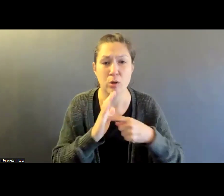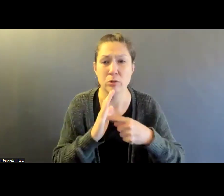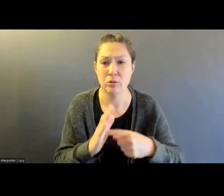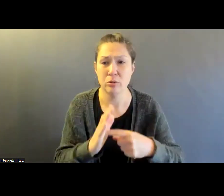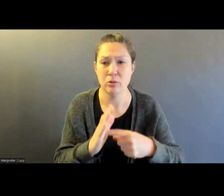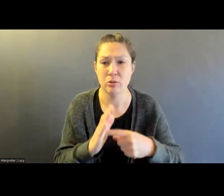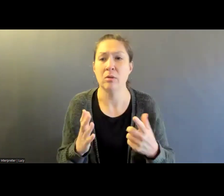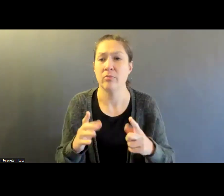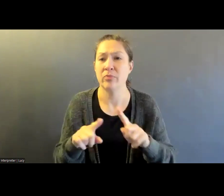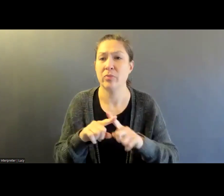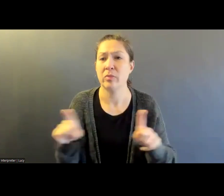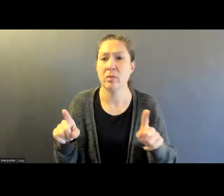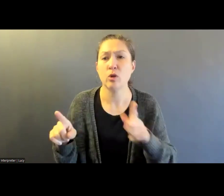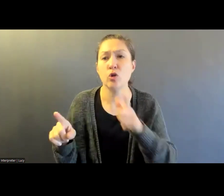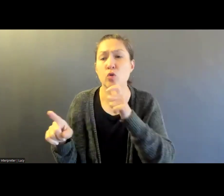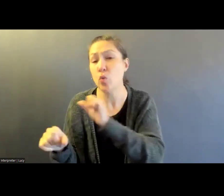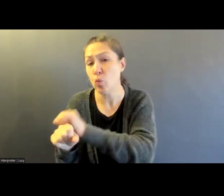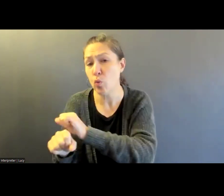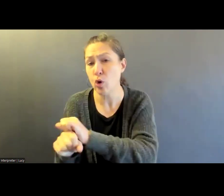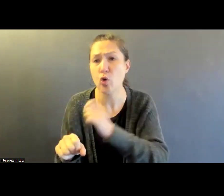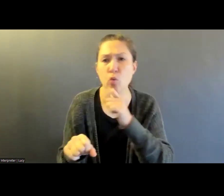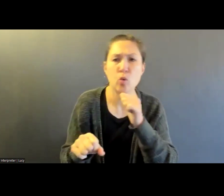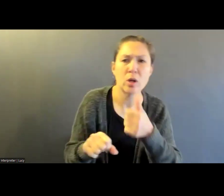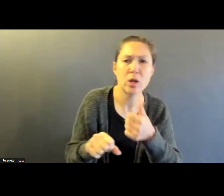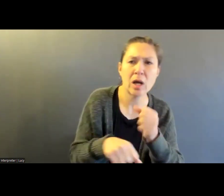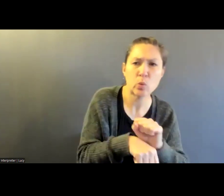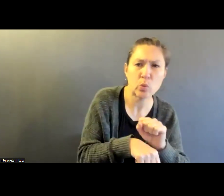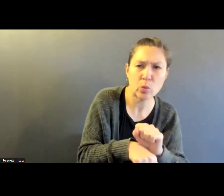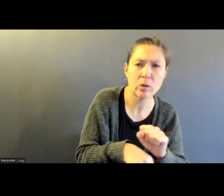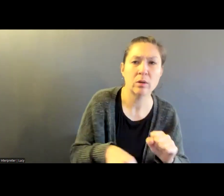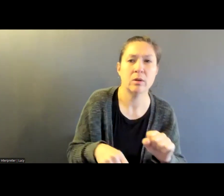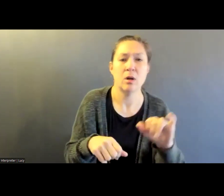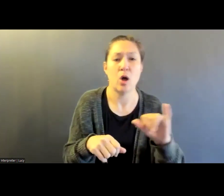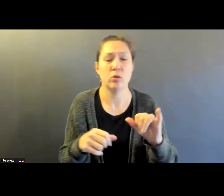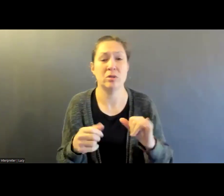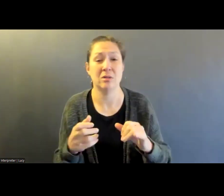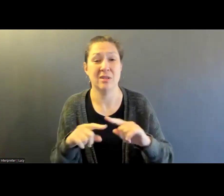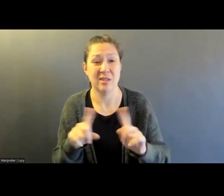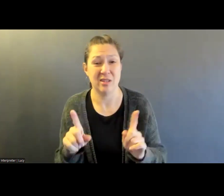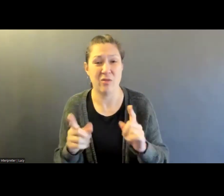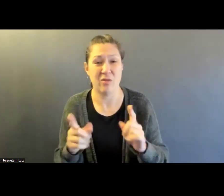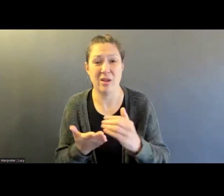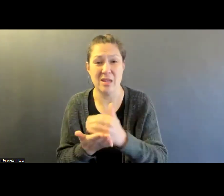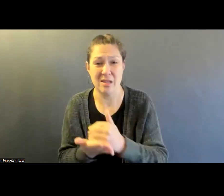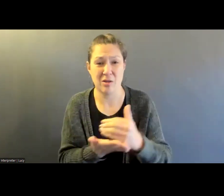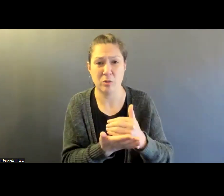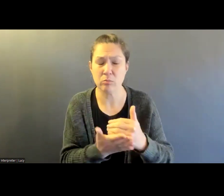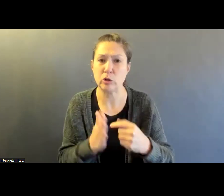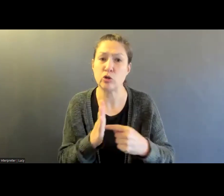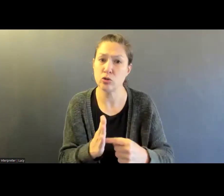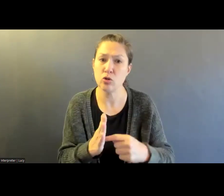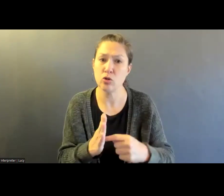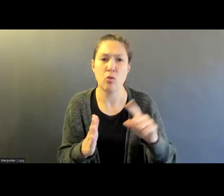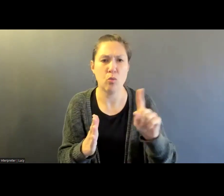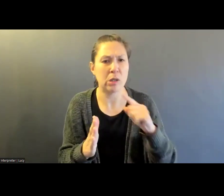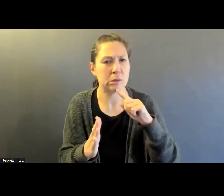who are working and not working, and the differences in income structures really do reflect a serious need in the areas we're